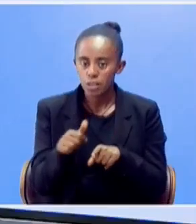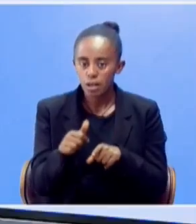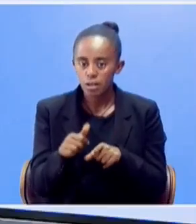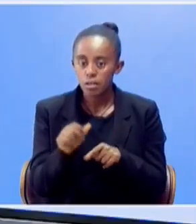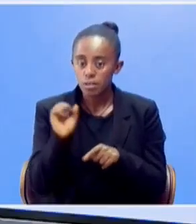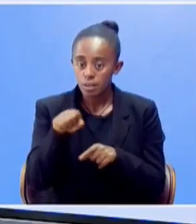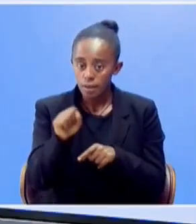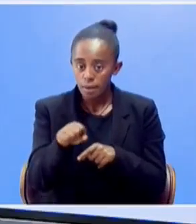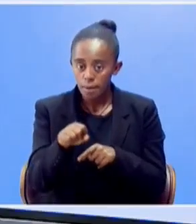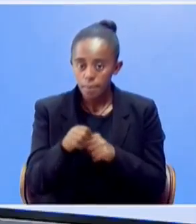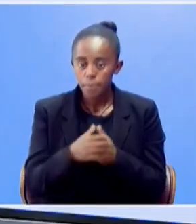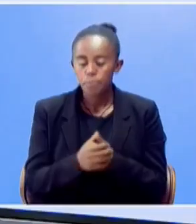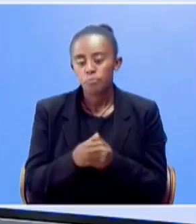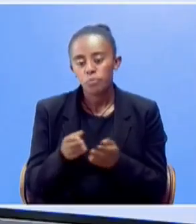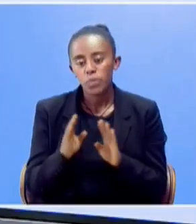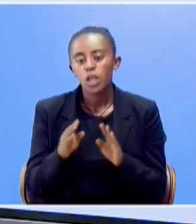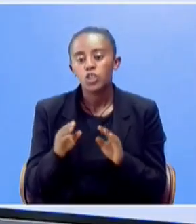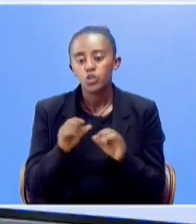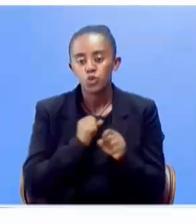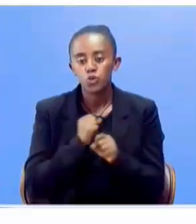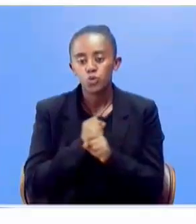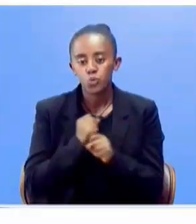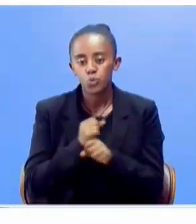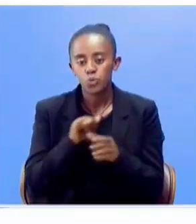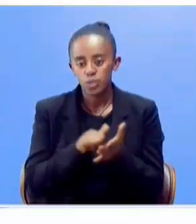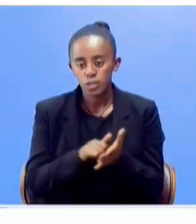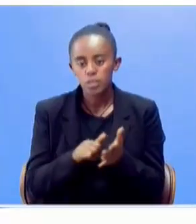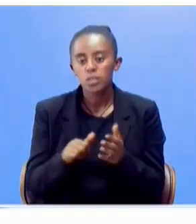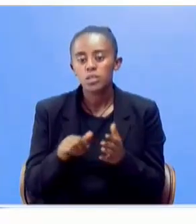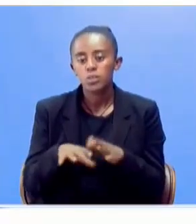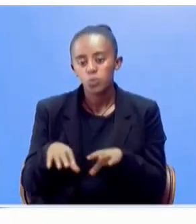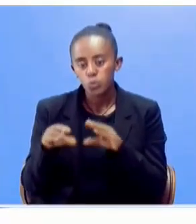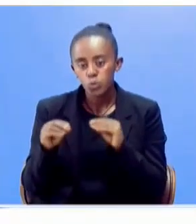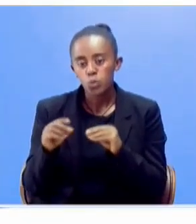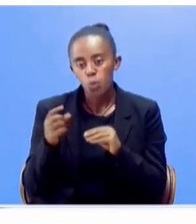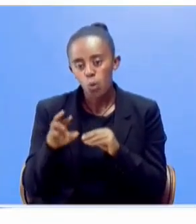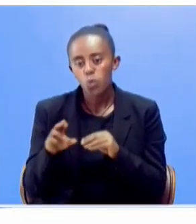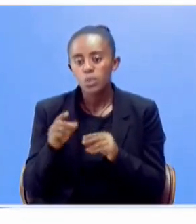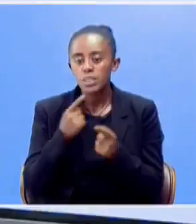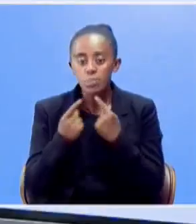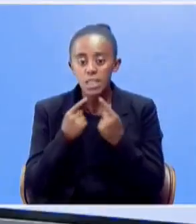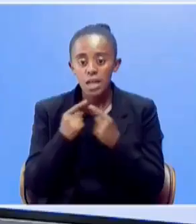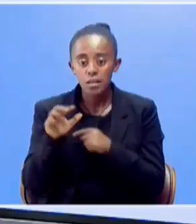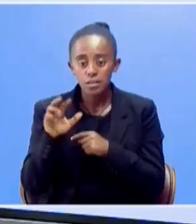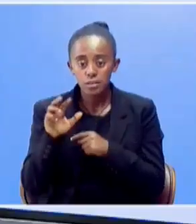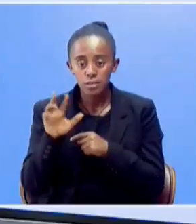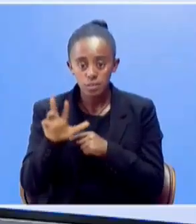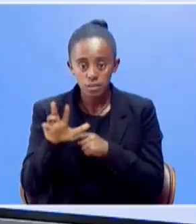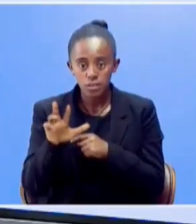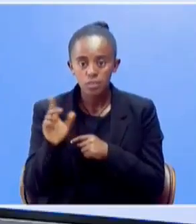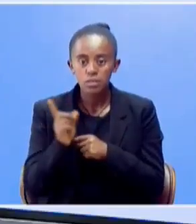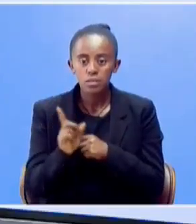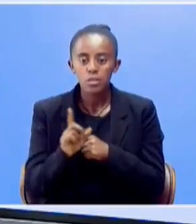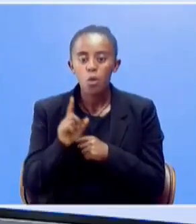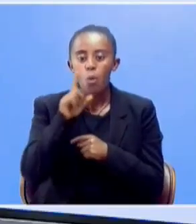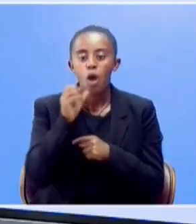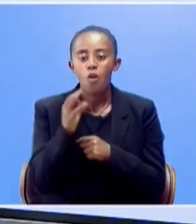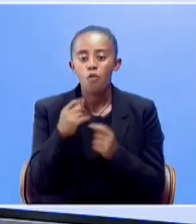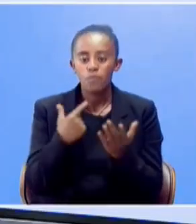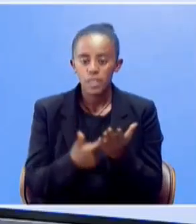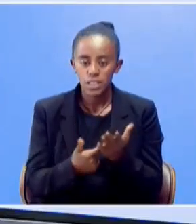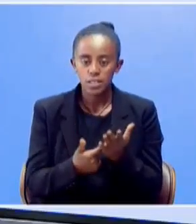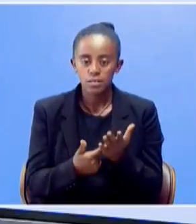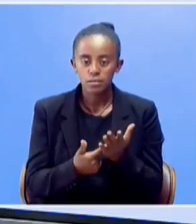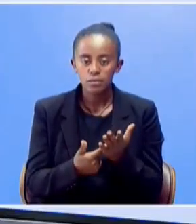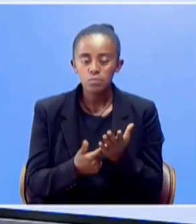Yeah? Let's do that. Student 3 or speaker 3 says or use one of this. Okay?